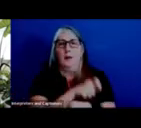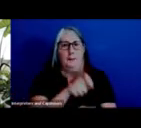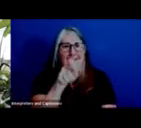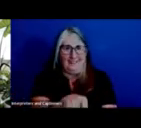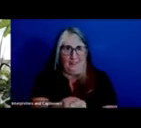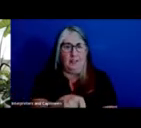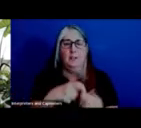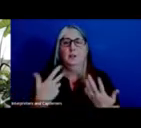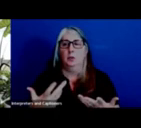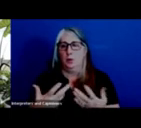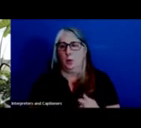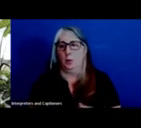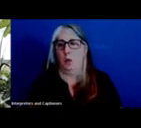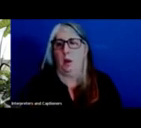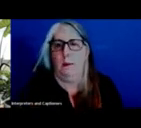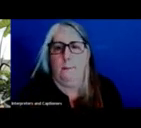So